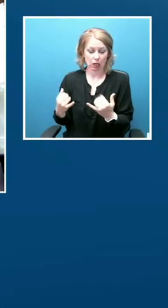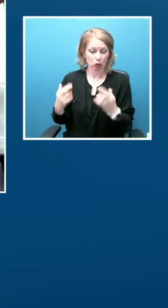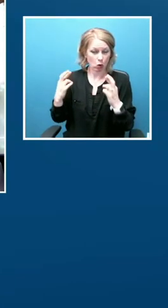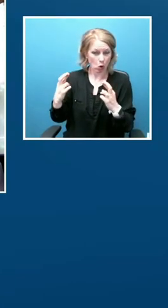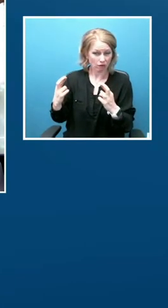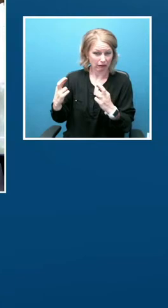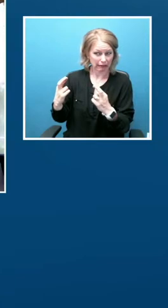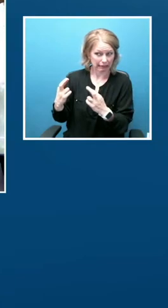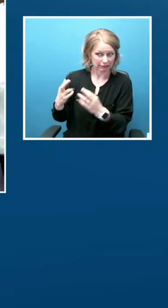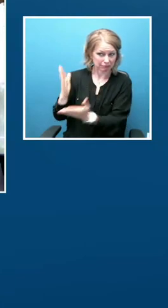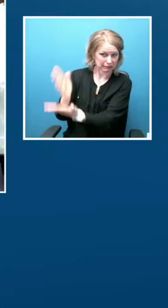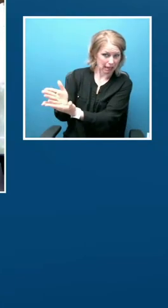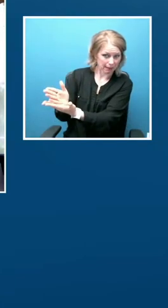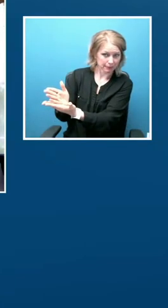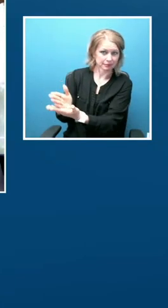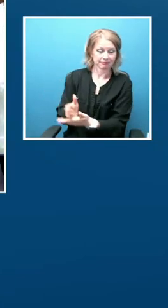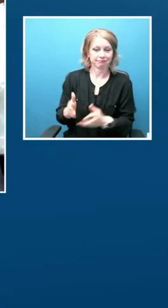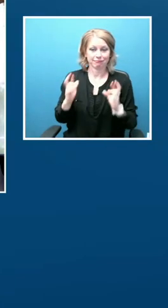ever.